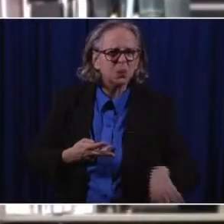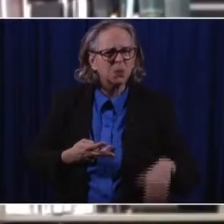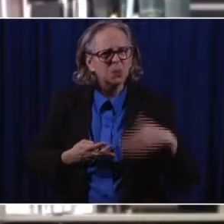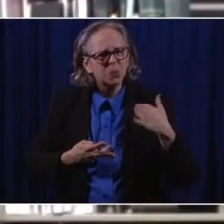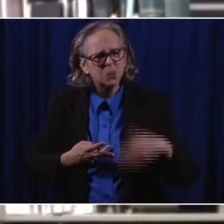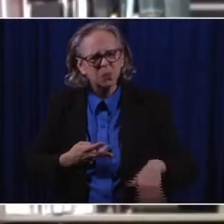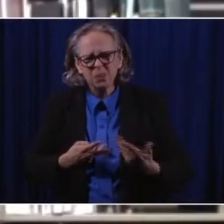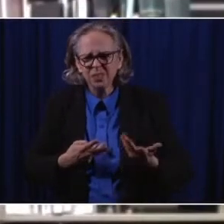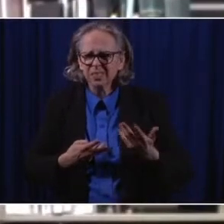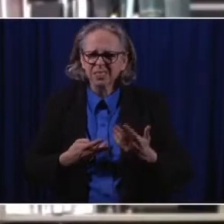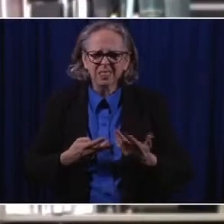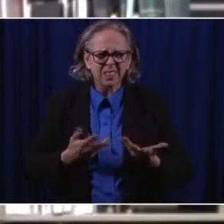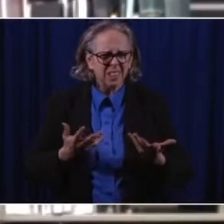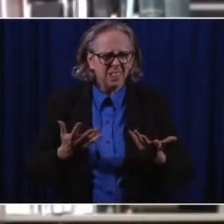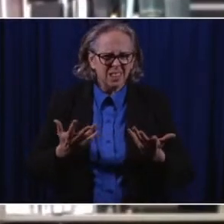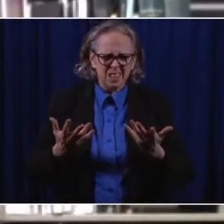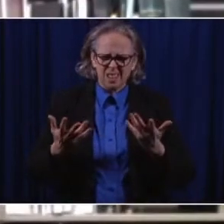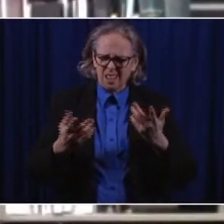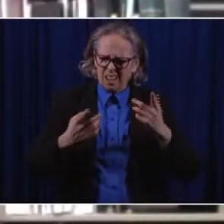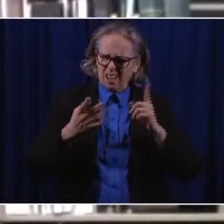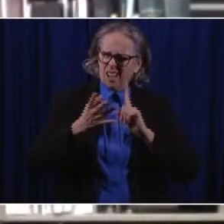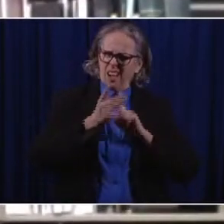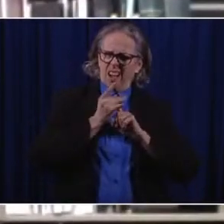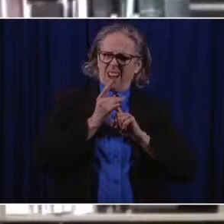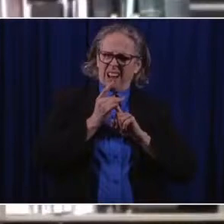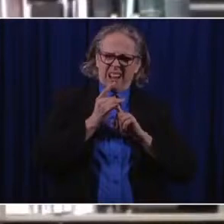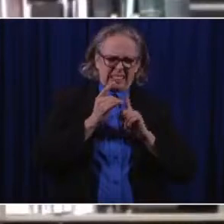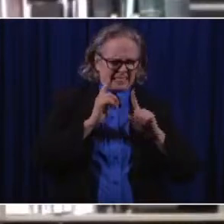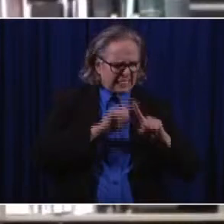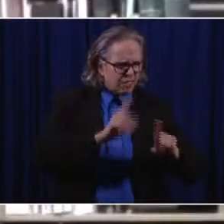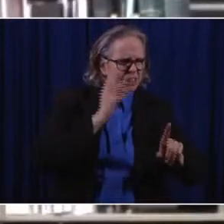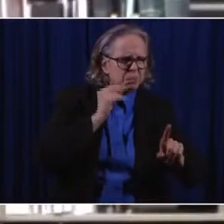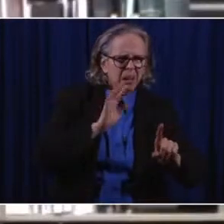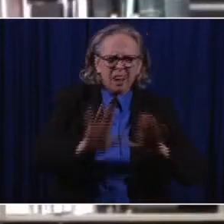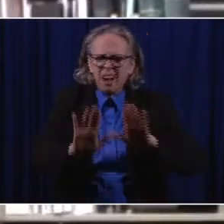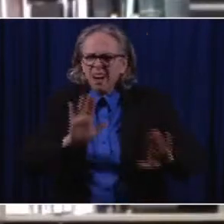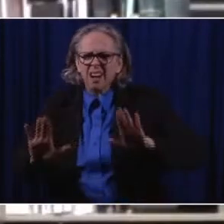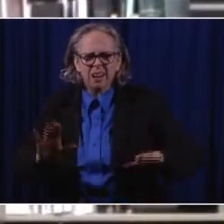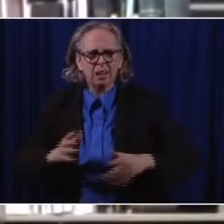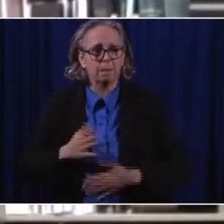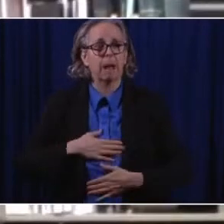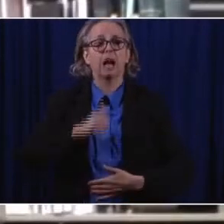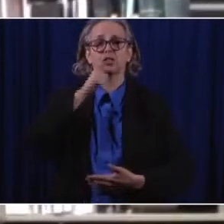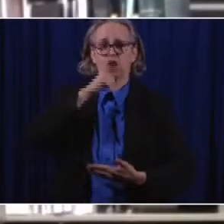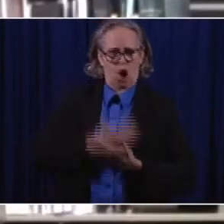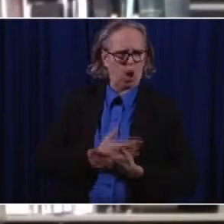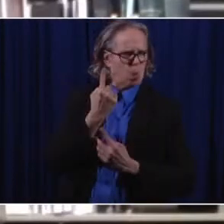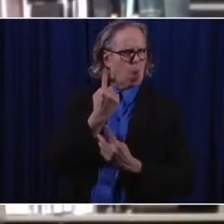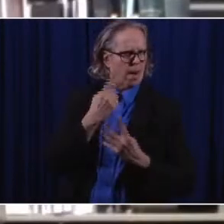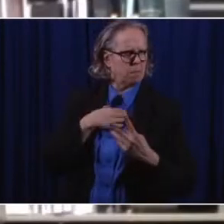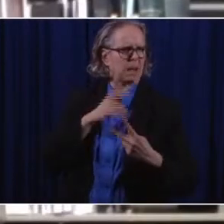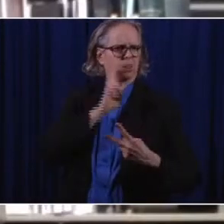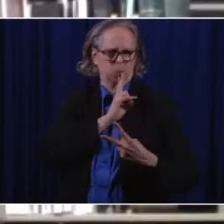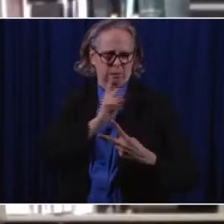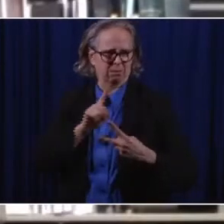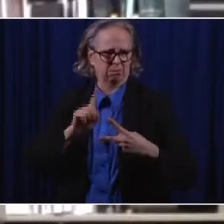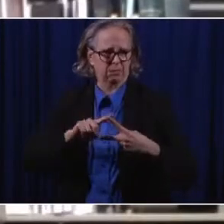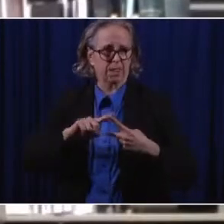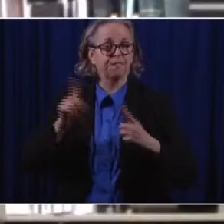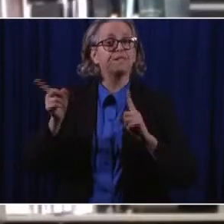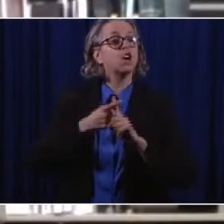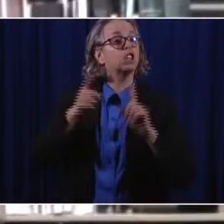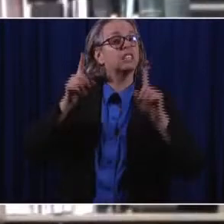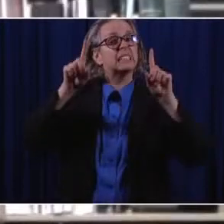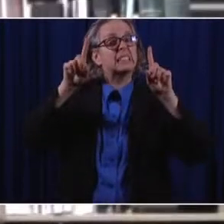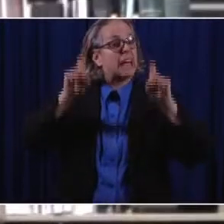you could have with COVID. My daughter, Sarah, when she tested negative at first. And I actually